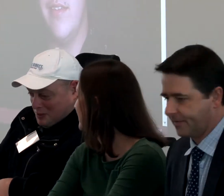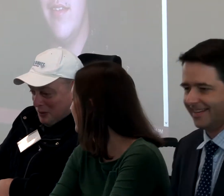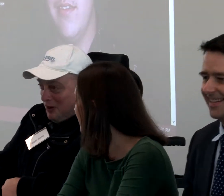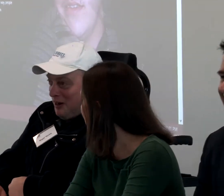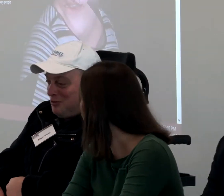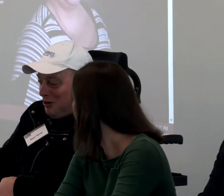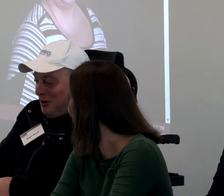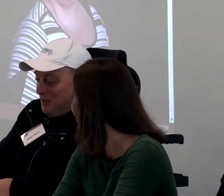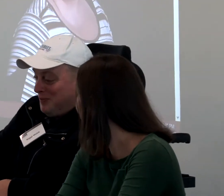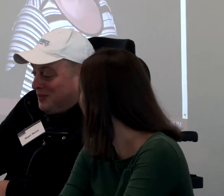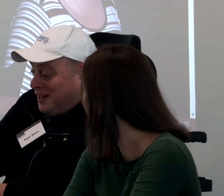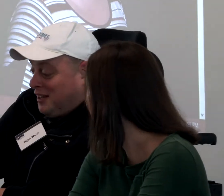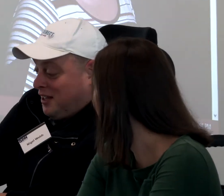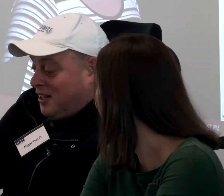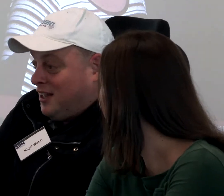of comments, but not enough